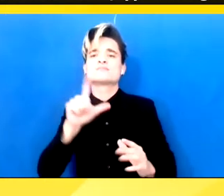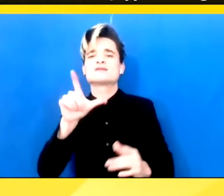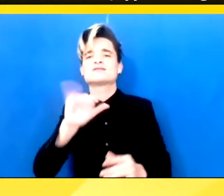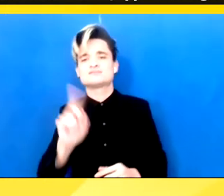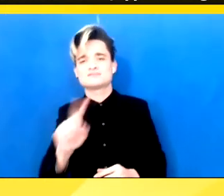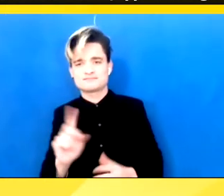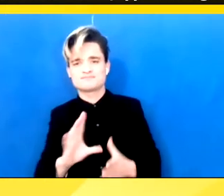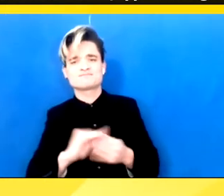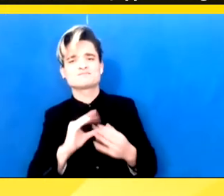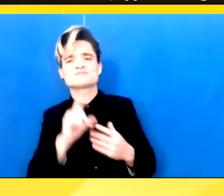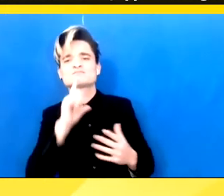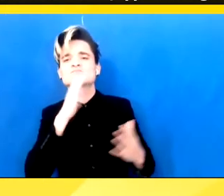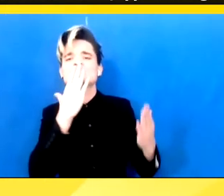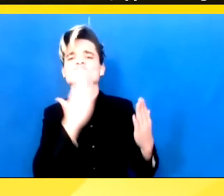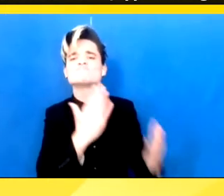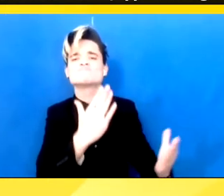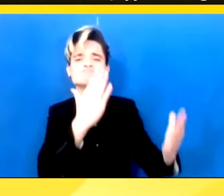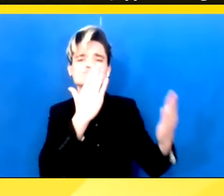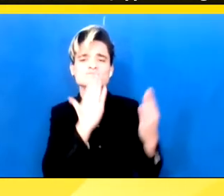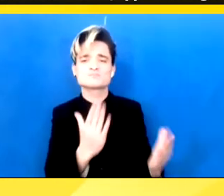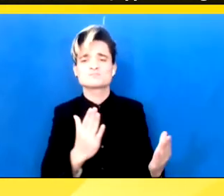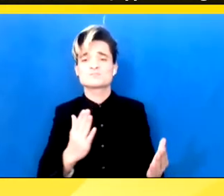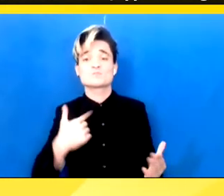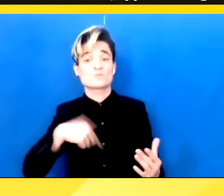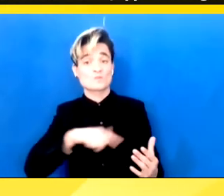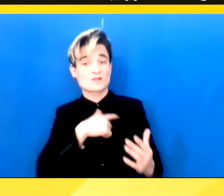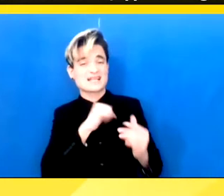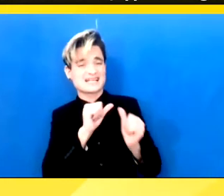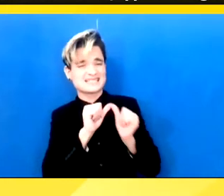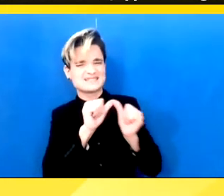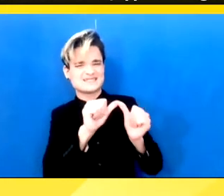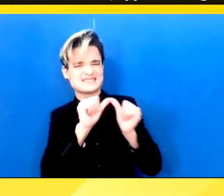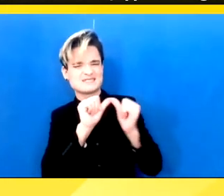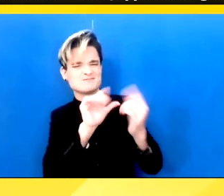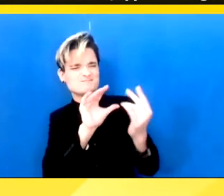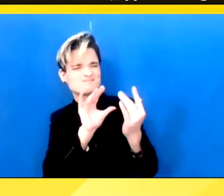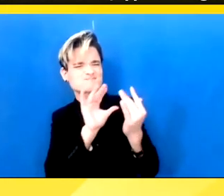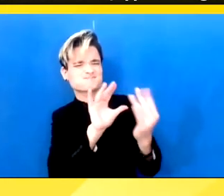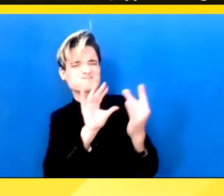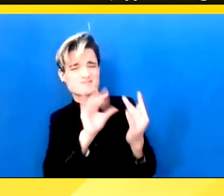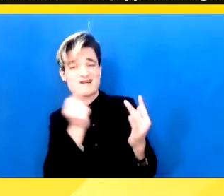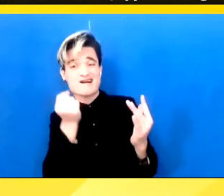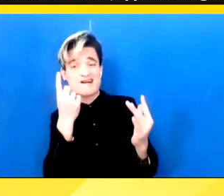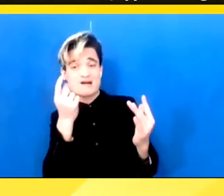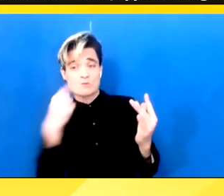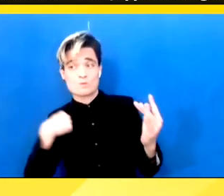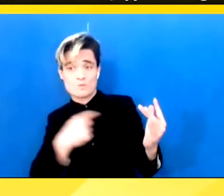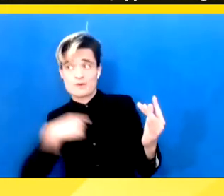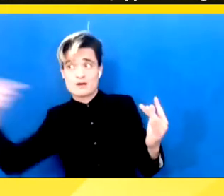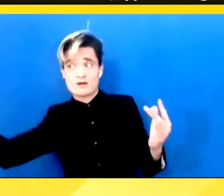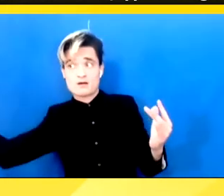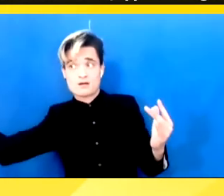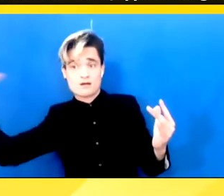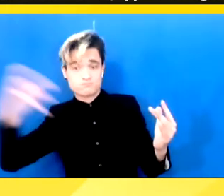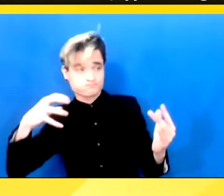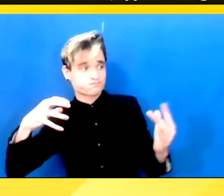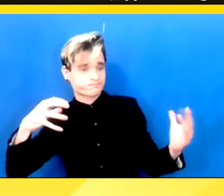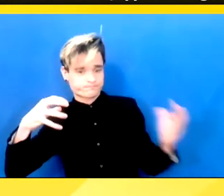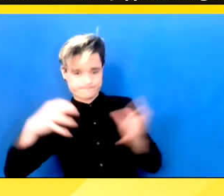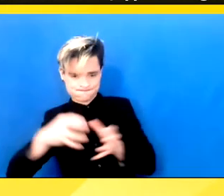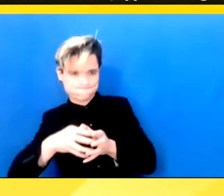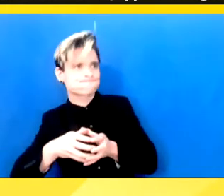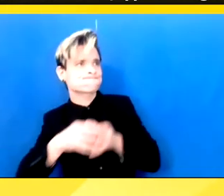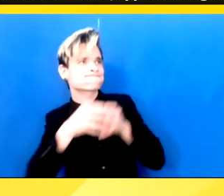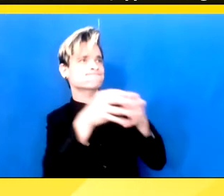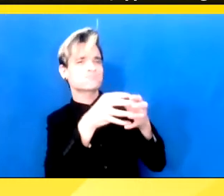we fight, we win. And when we fight together, we win. When we bring together labor and community and faith leaders, we